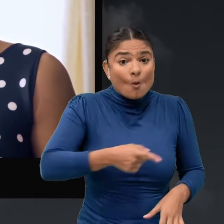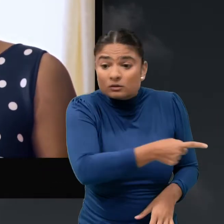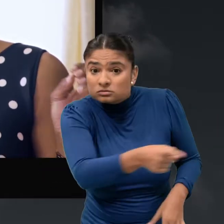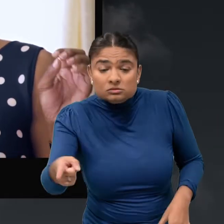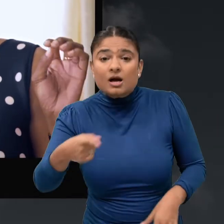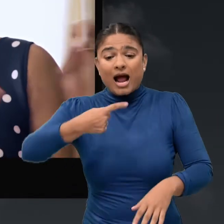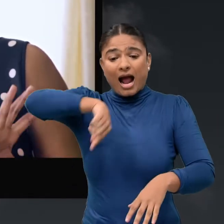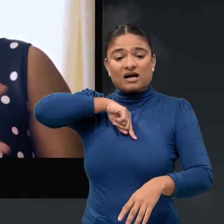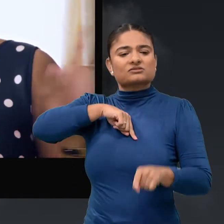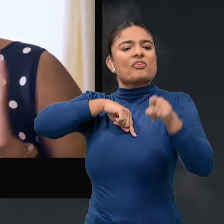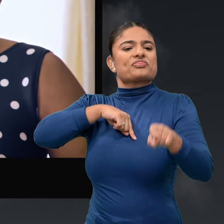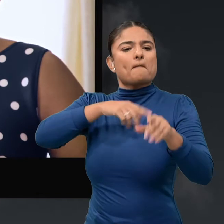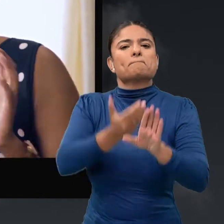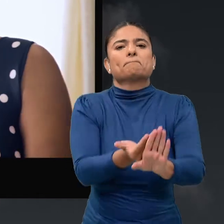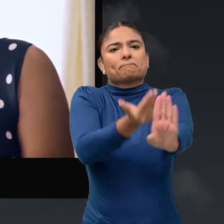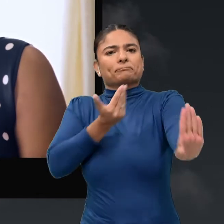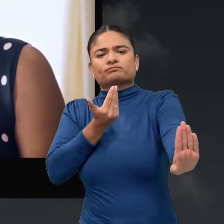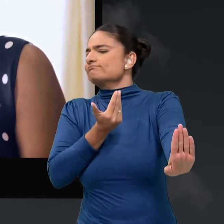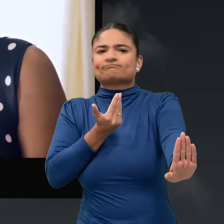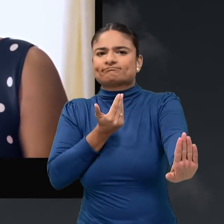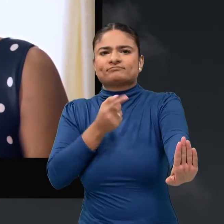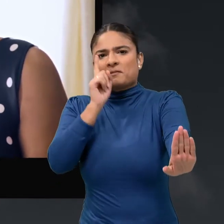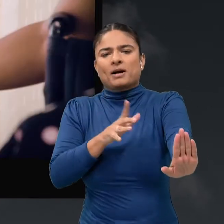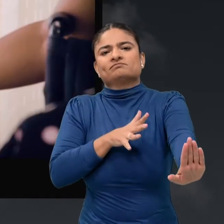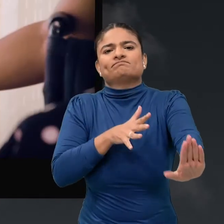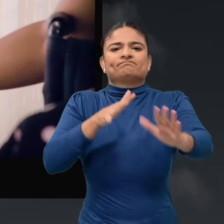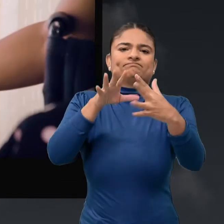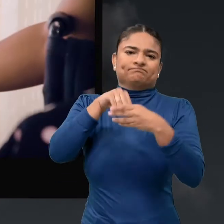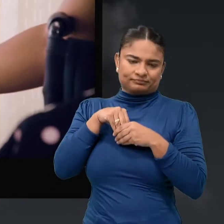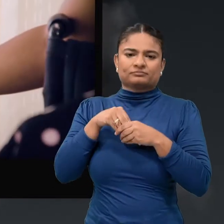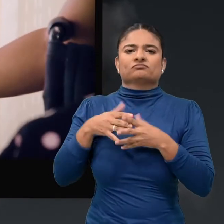eliminate the us and them that is already existing.